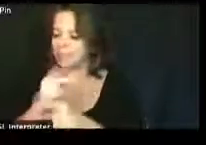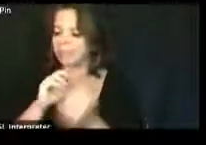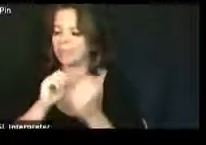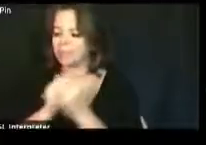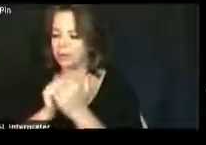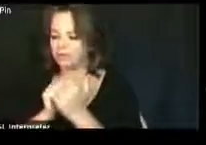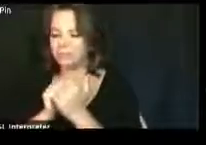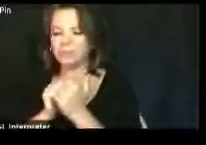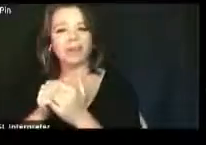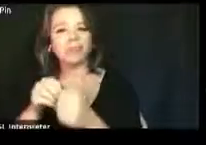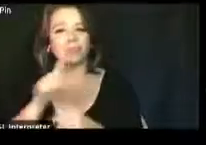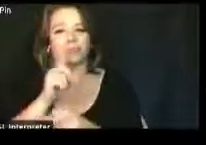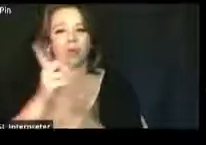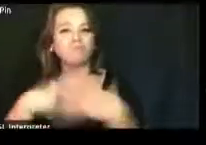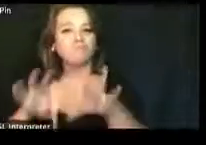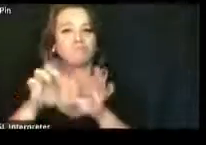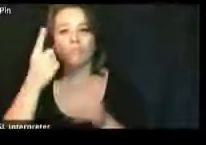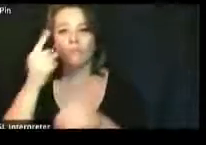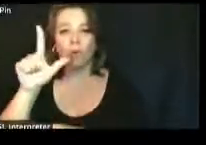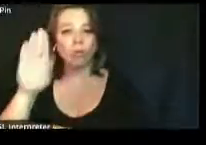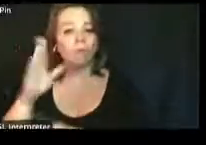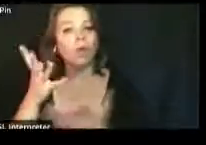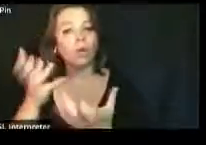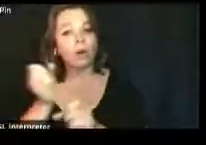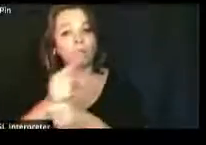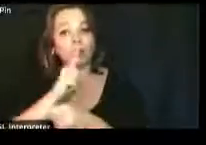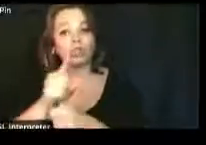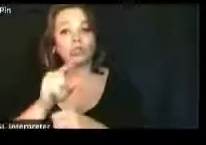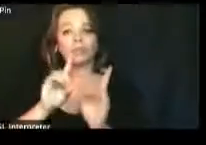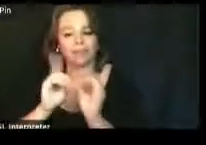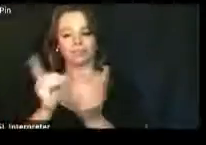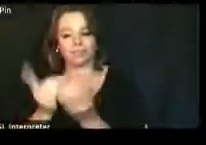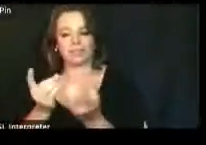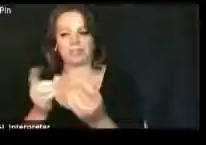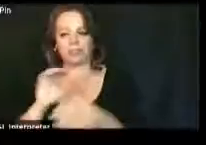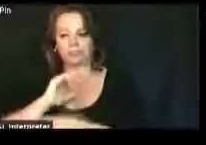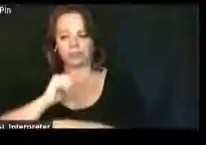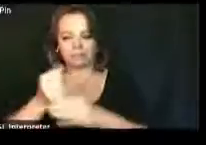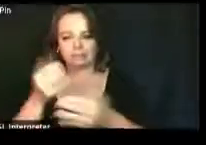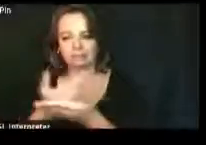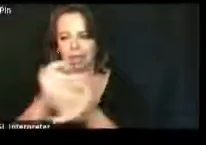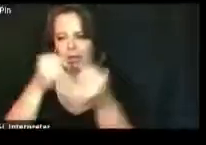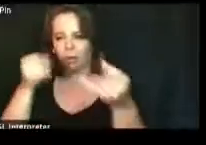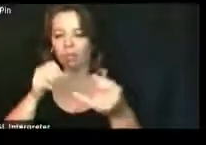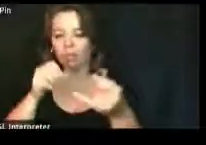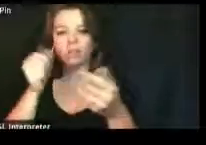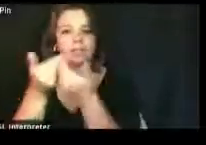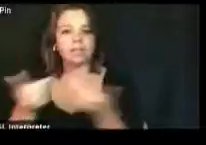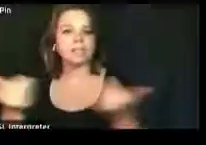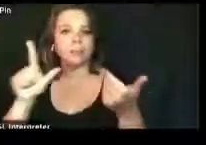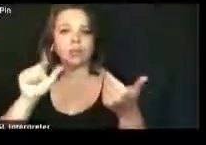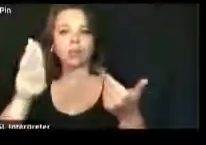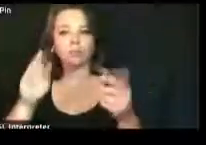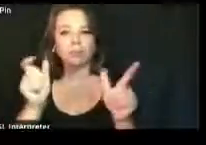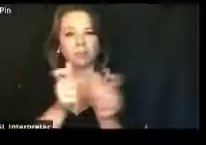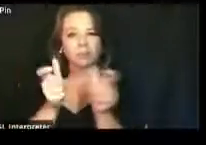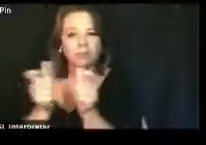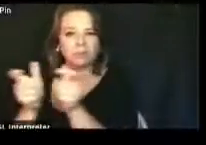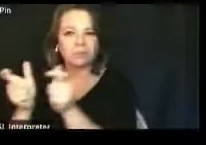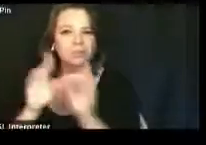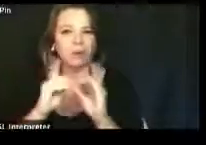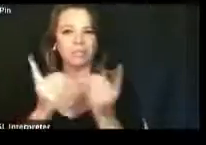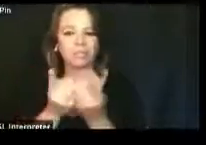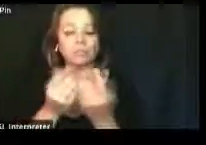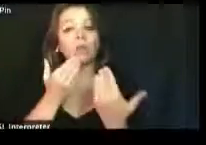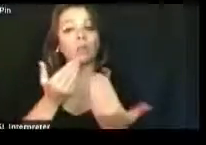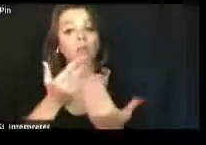make sure that redistricting does not further divide Long Beach into smaller districts. Just thank you so much for your